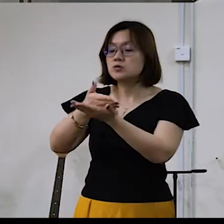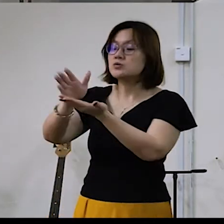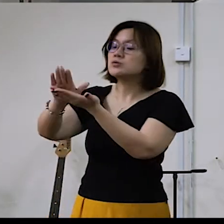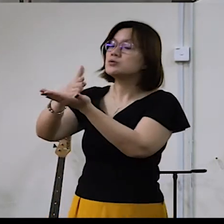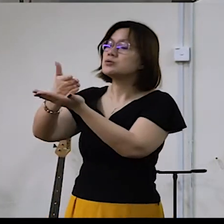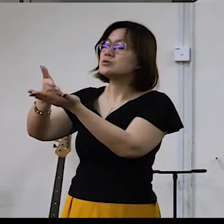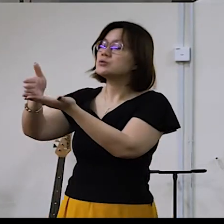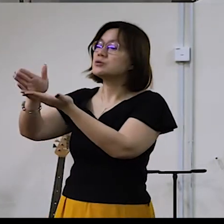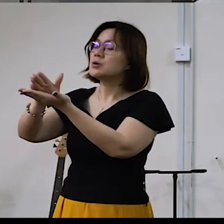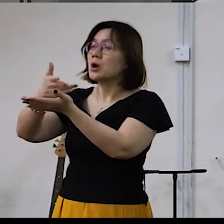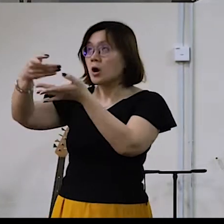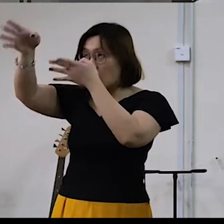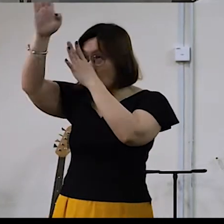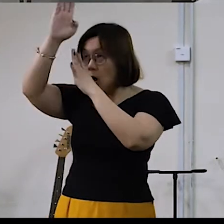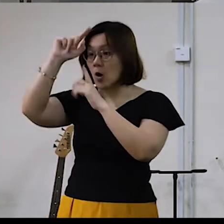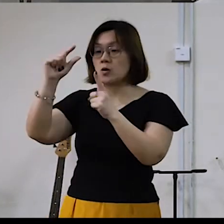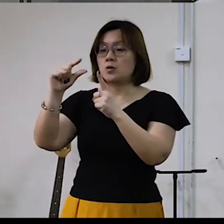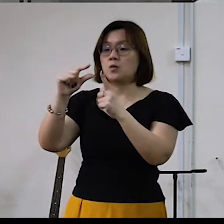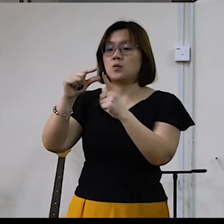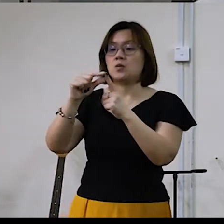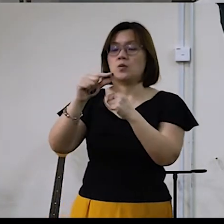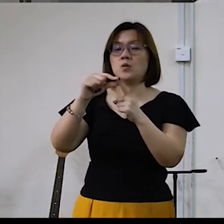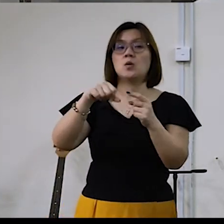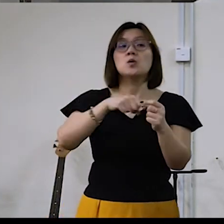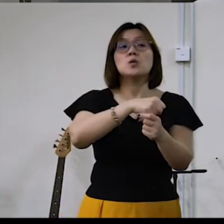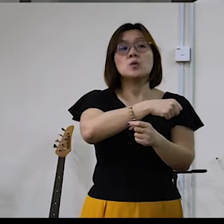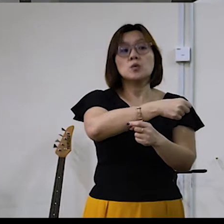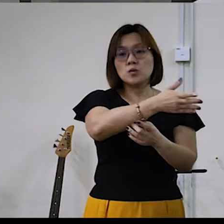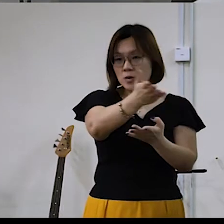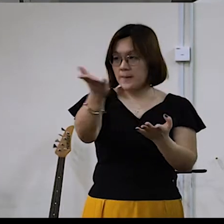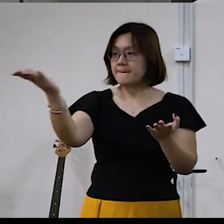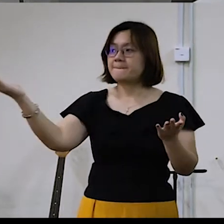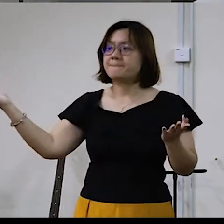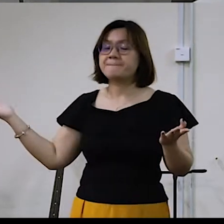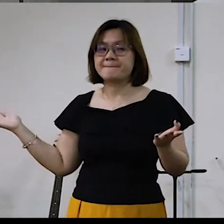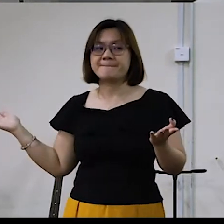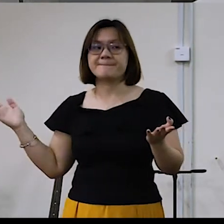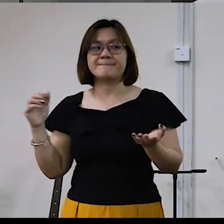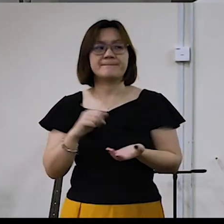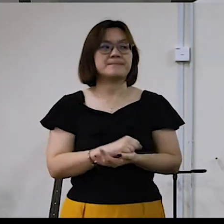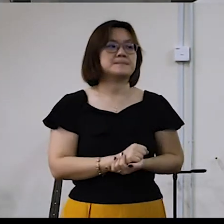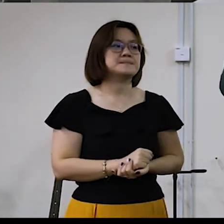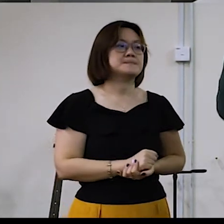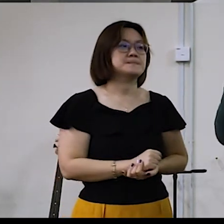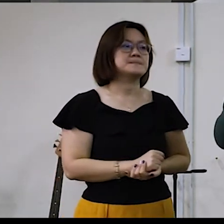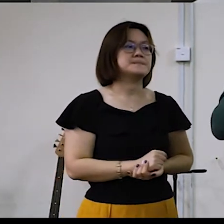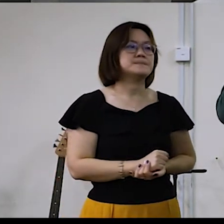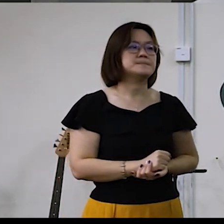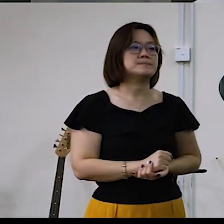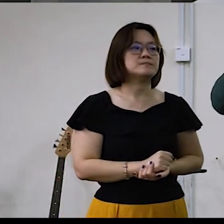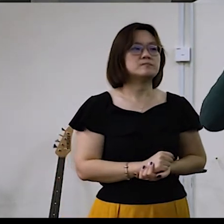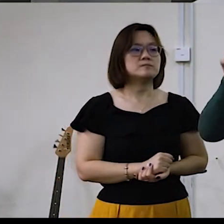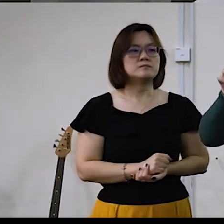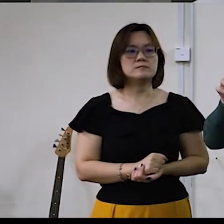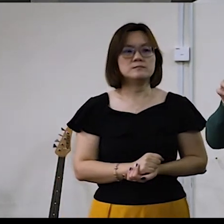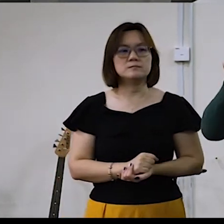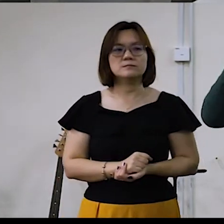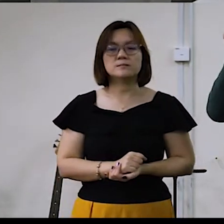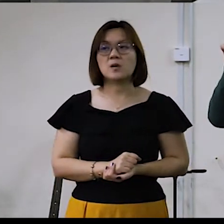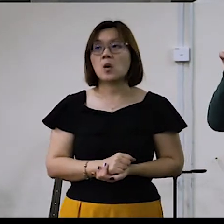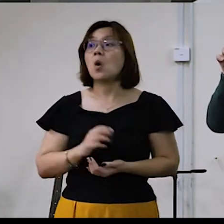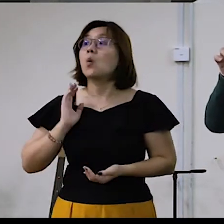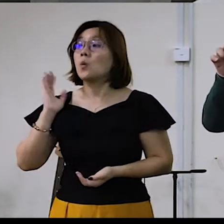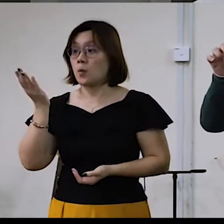for himself. The sun in the sky shines for others. And we, as children of God, we will